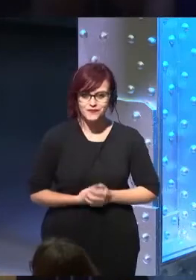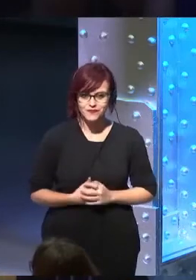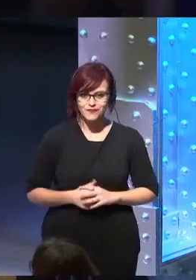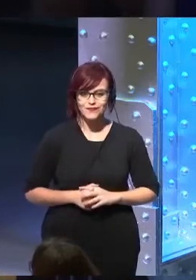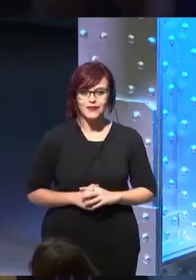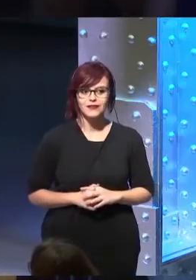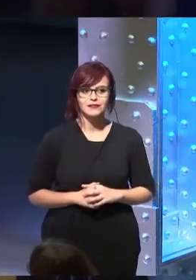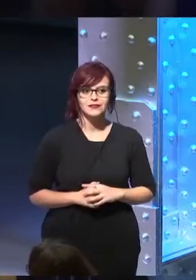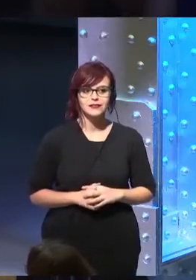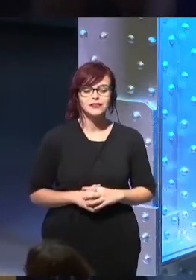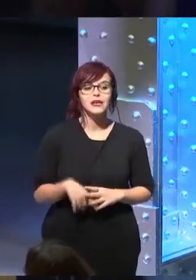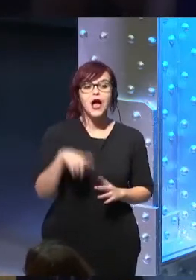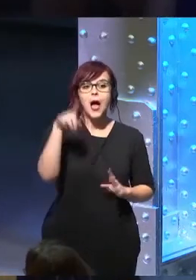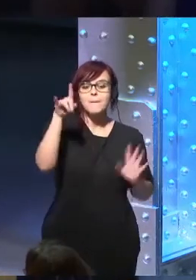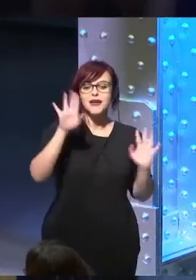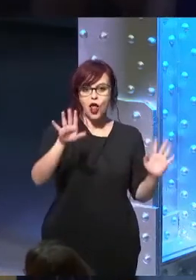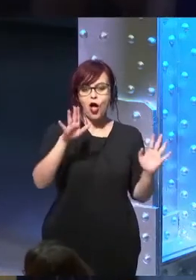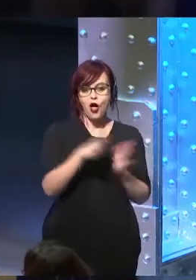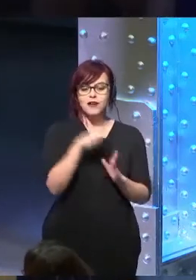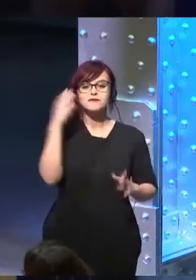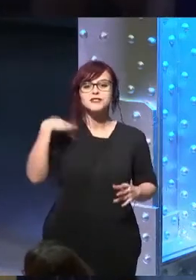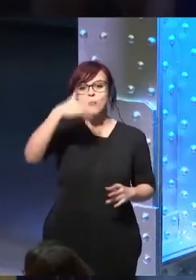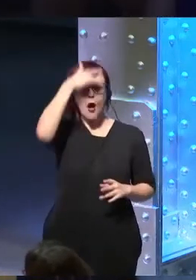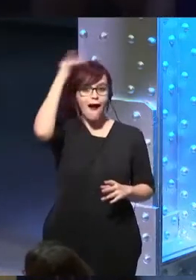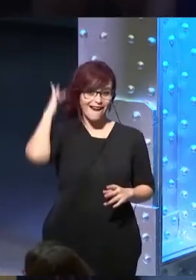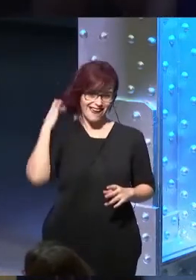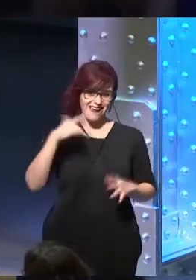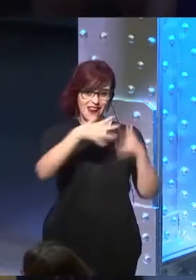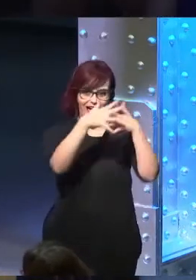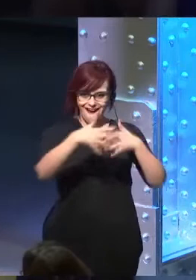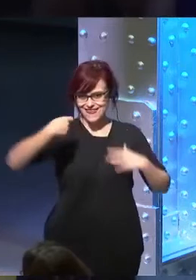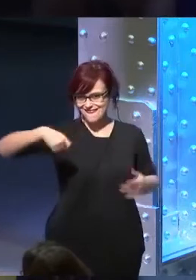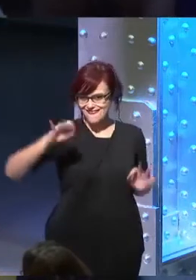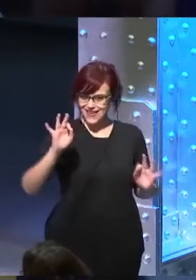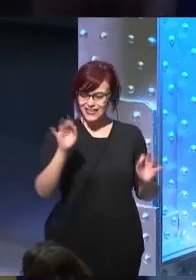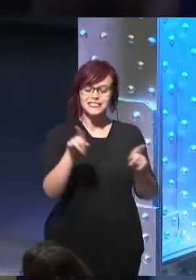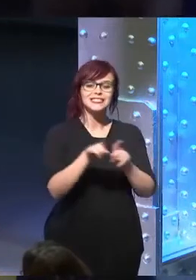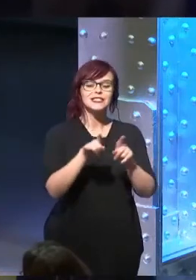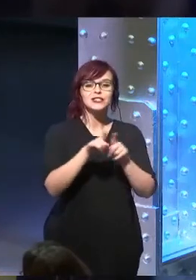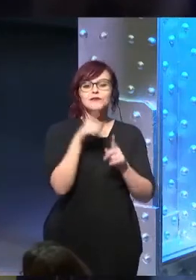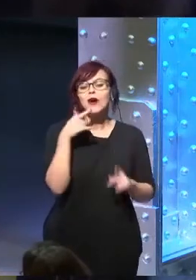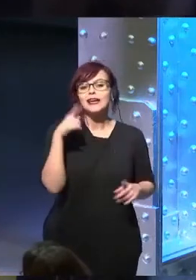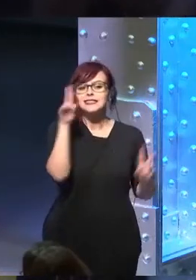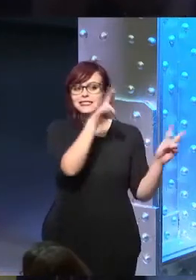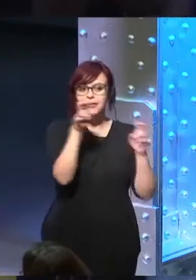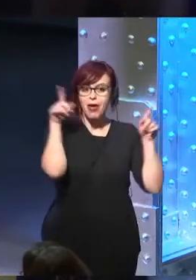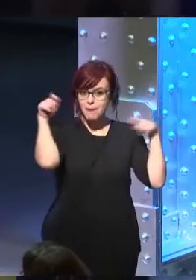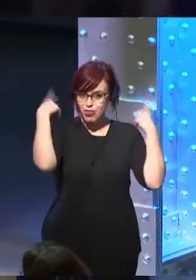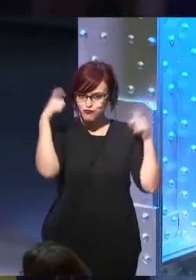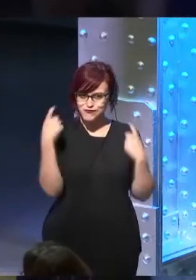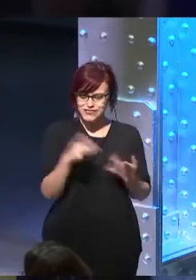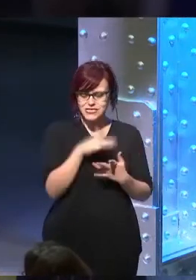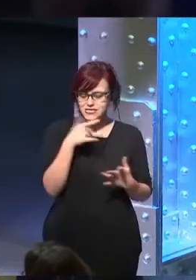But it is with Hillary Clinton that we see the Medusa theme at its starkest, and I